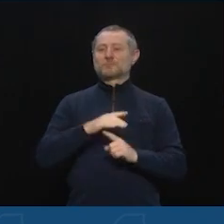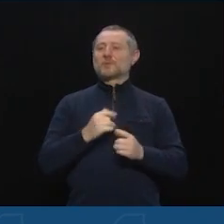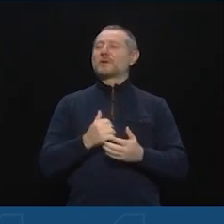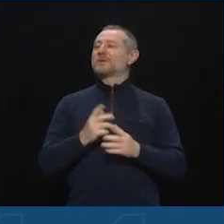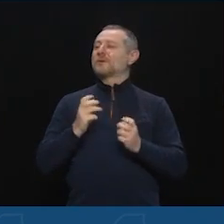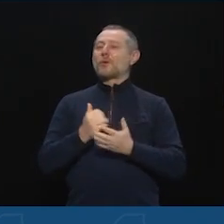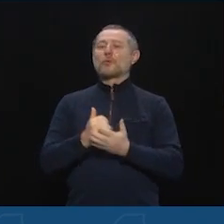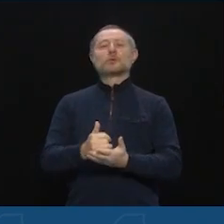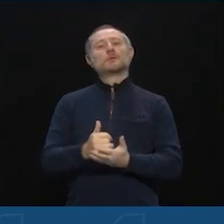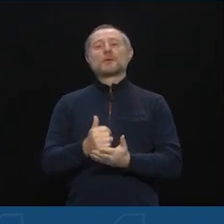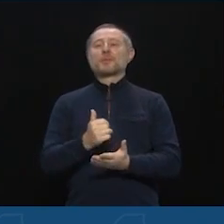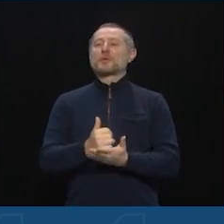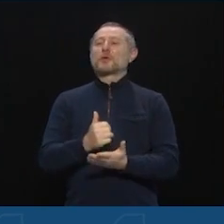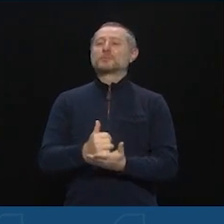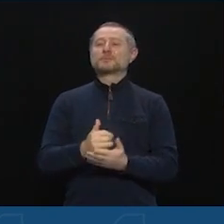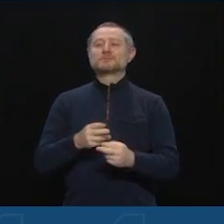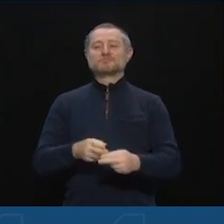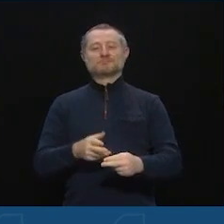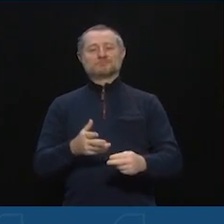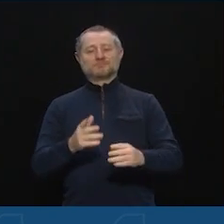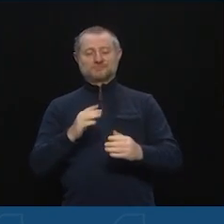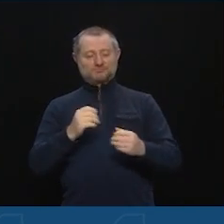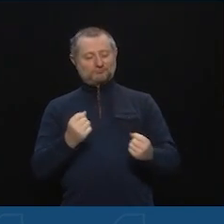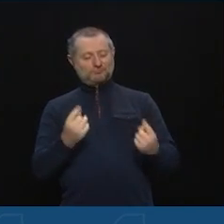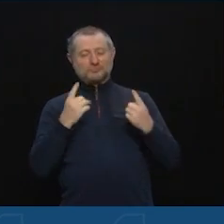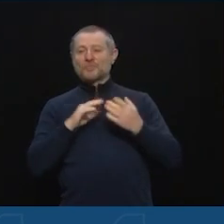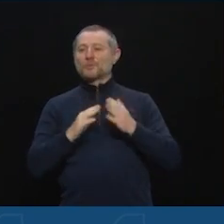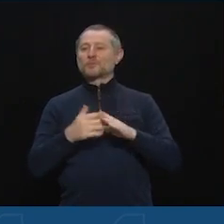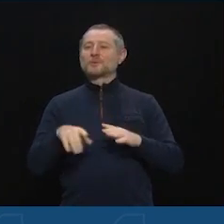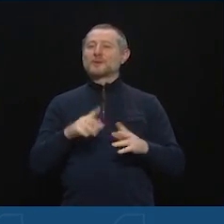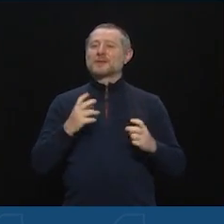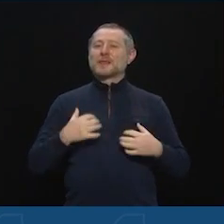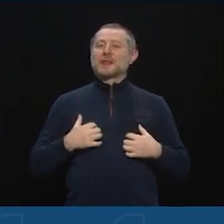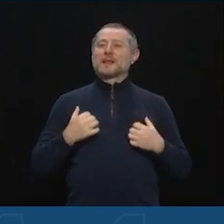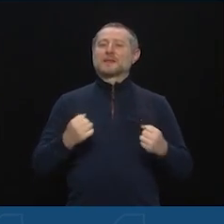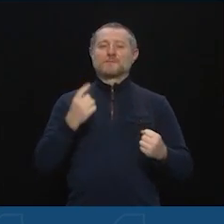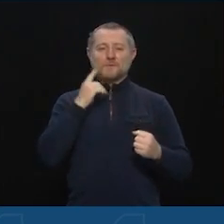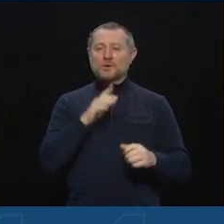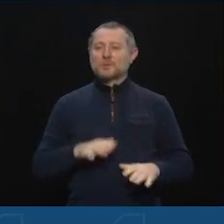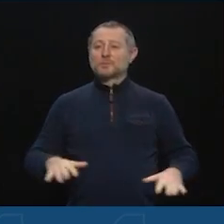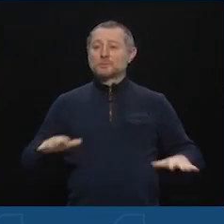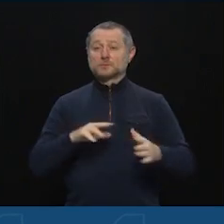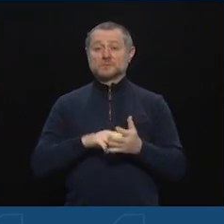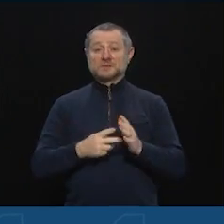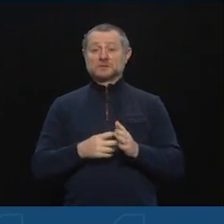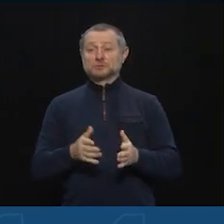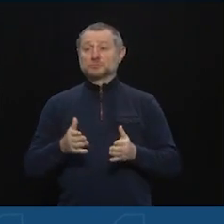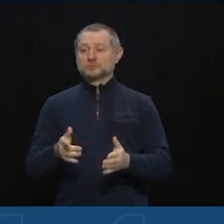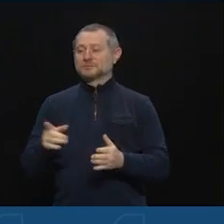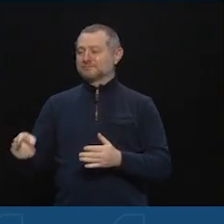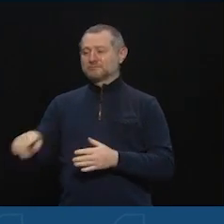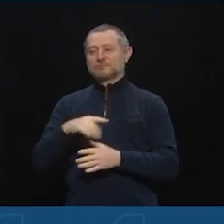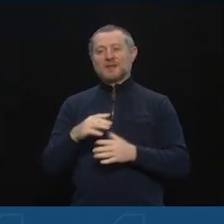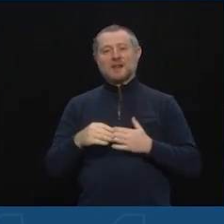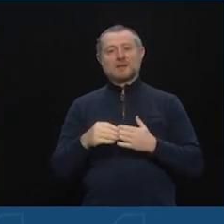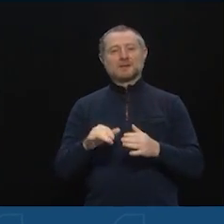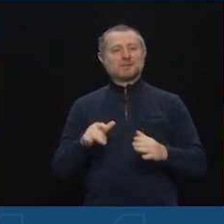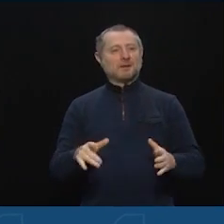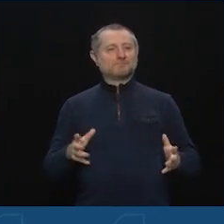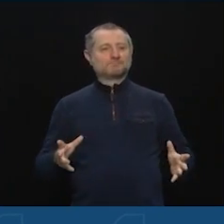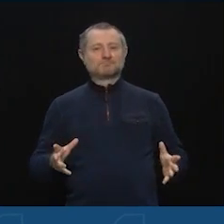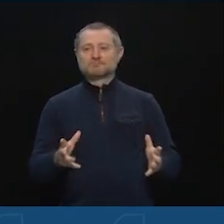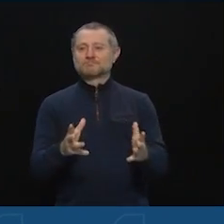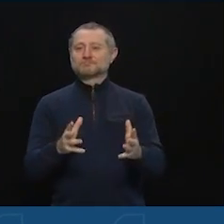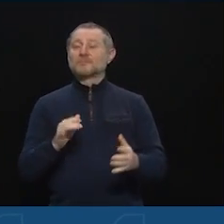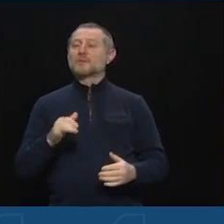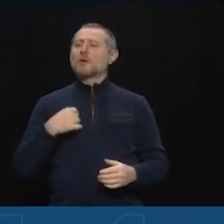understand that this community needs this. We need this healing time. And you are someone who is at the forefront of just feeling this sense of